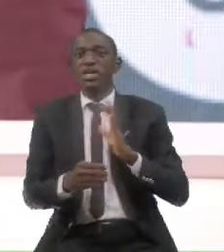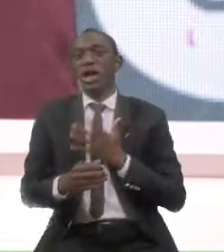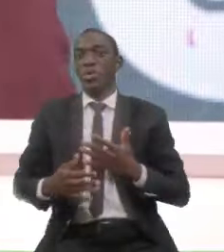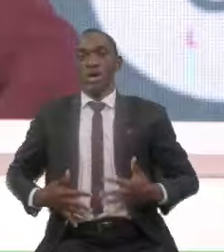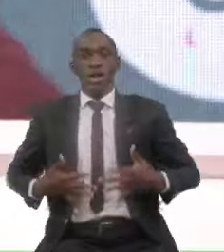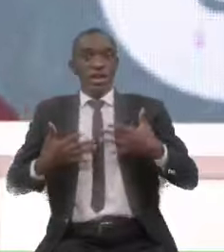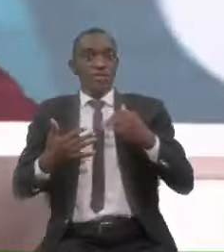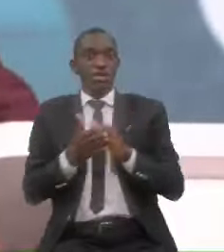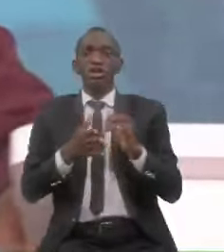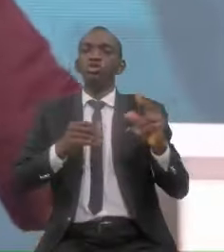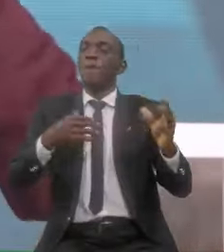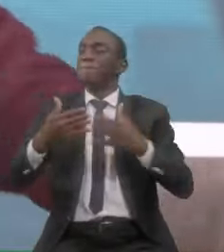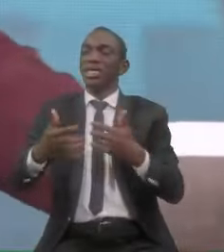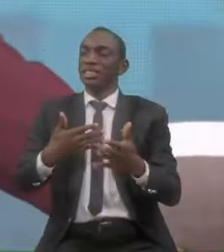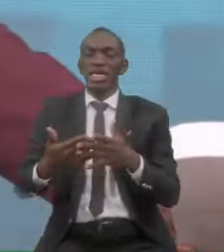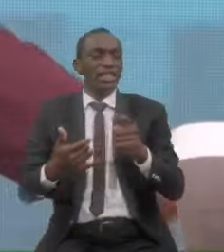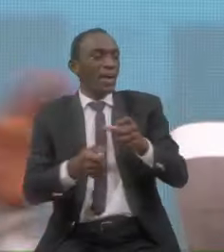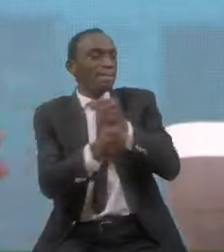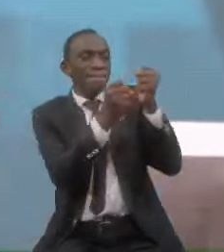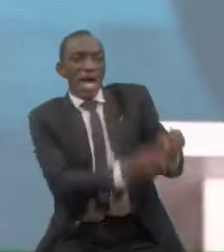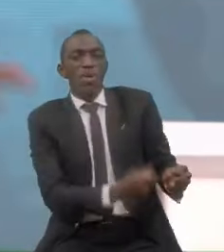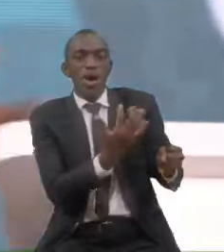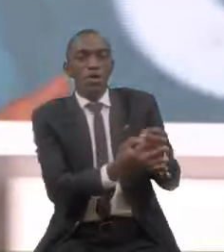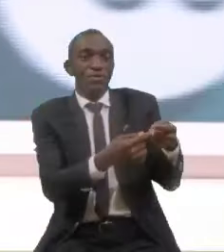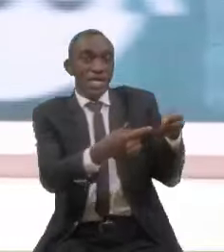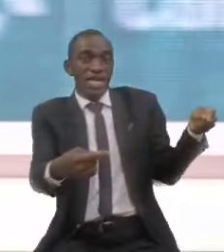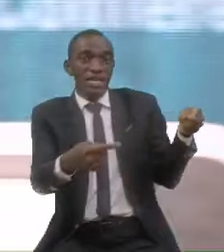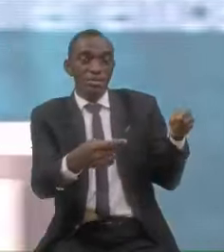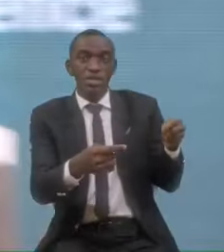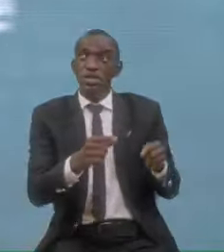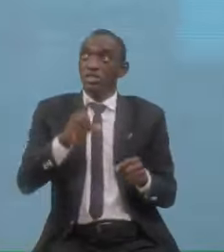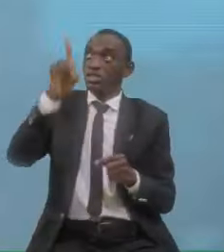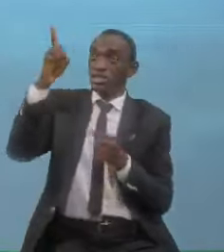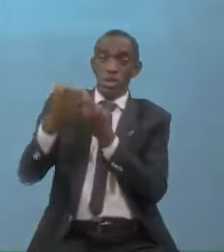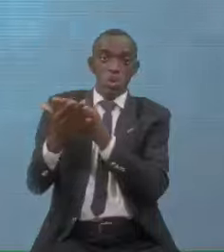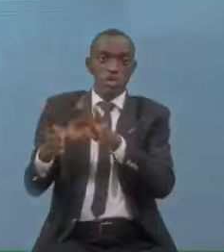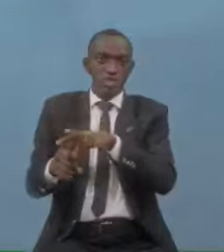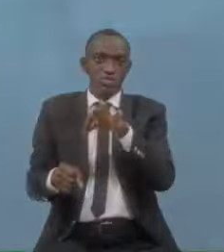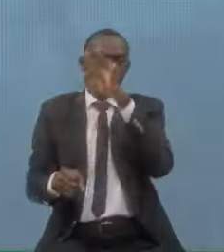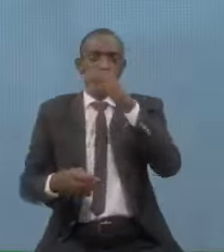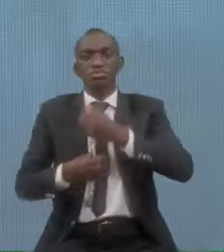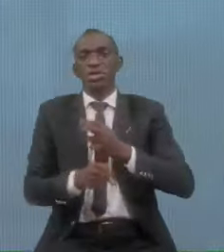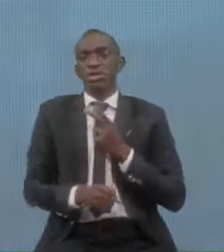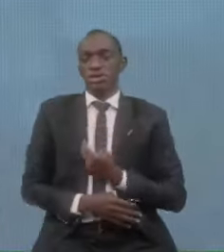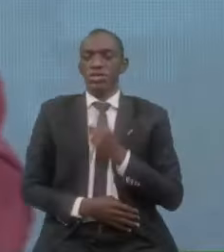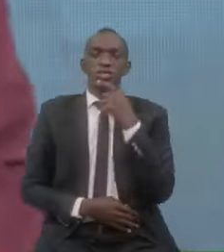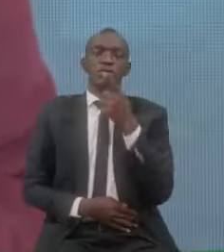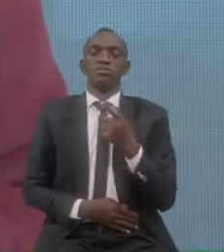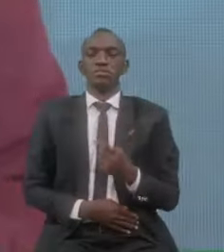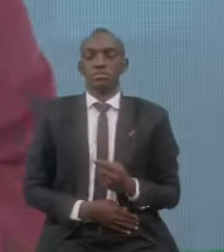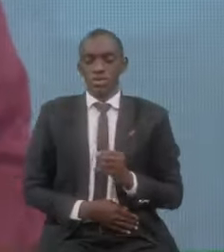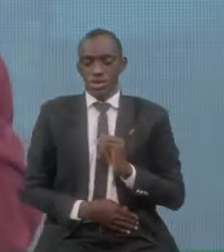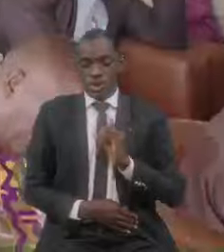enemy, no matter the power of the enemy, is the Holy Ghost that says, you'll be